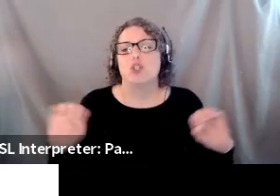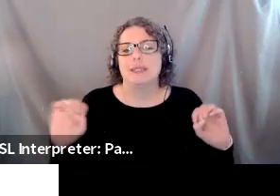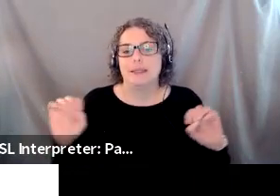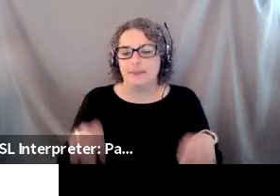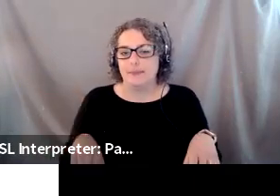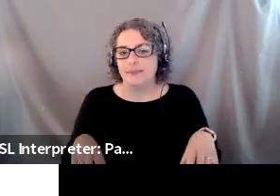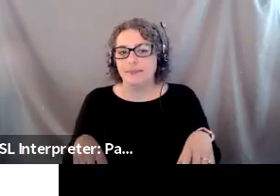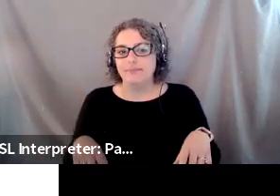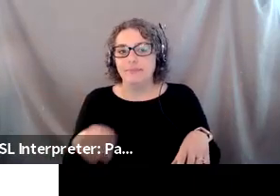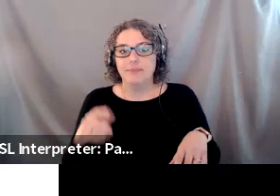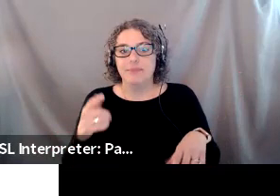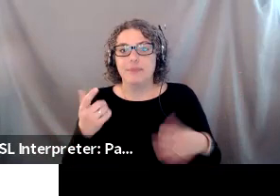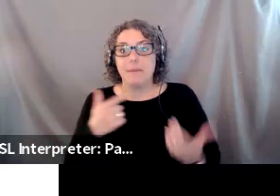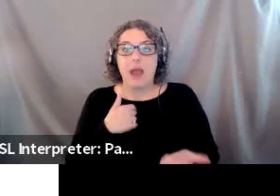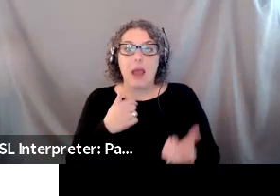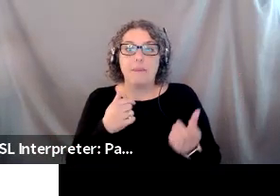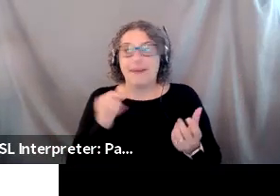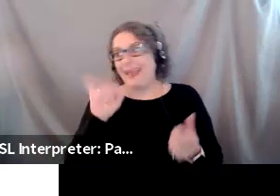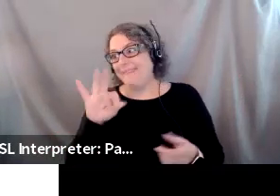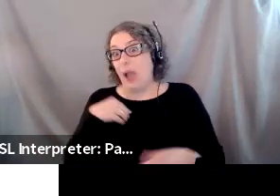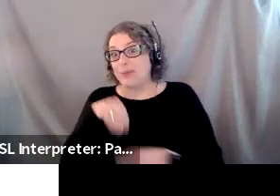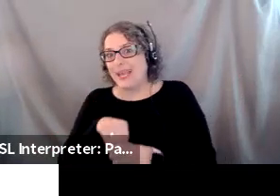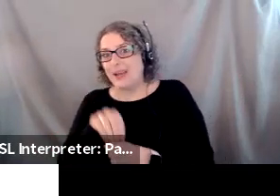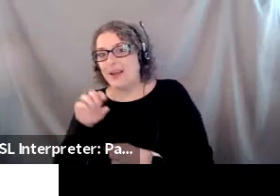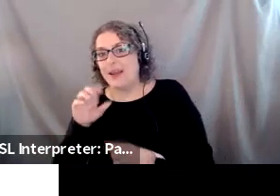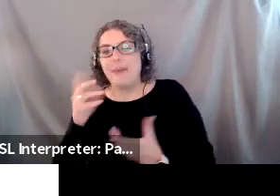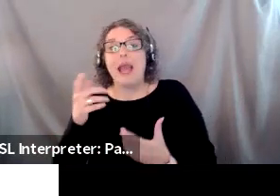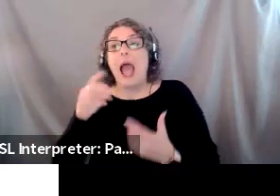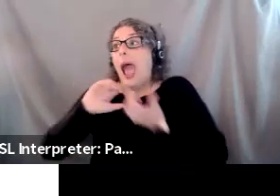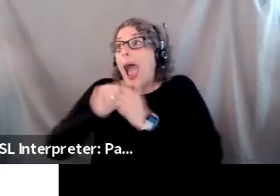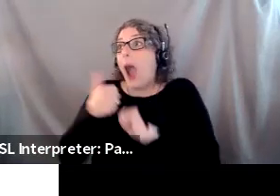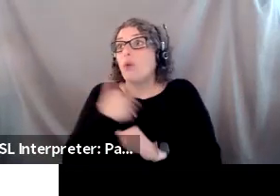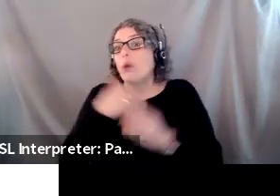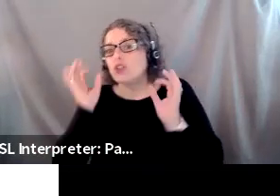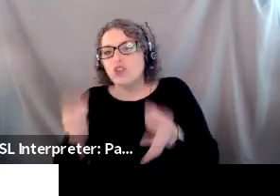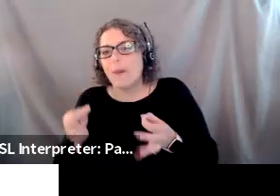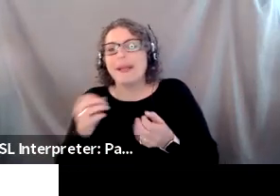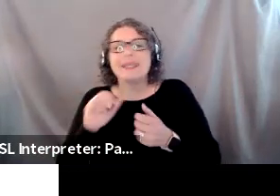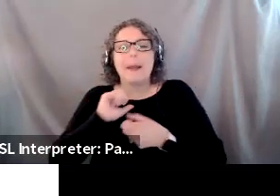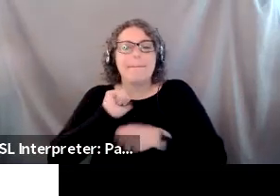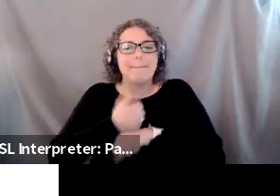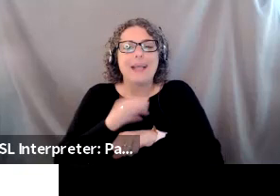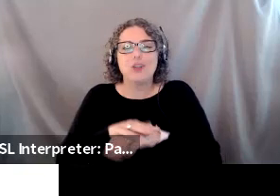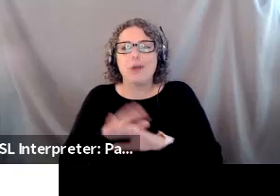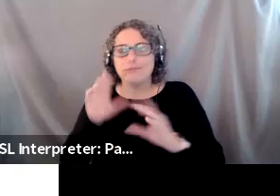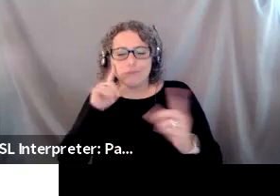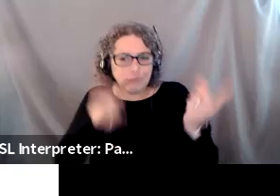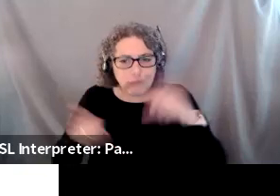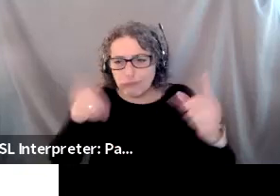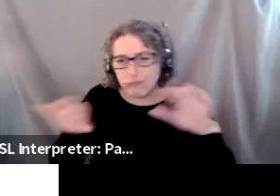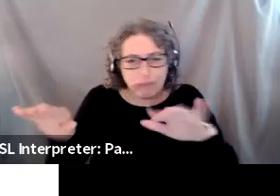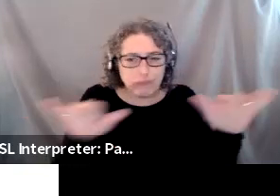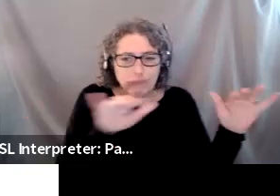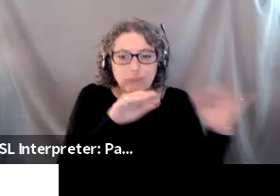or area we're going to open, but it's just determined. And then, like I say, it's communicated where a person can go, whether that's